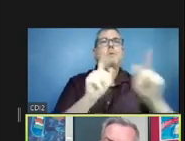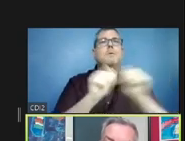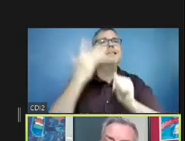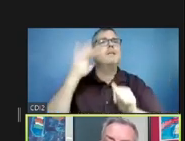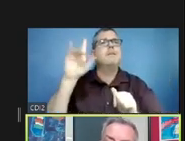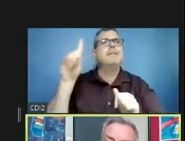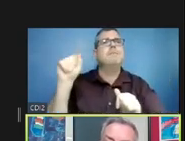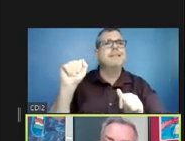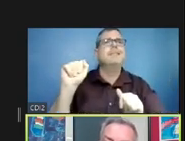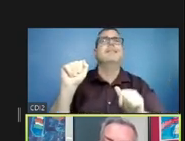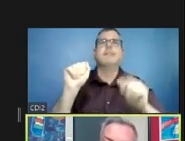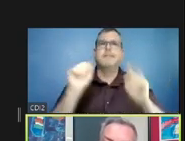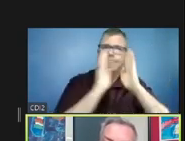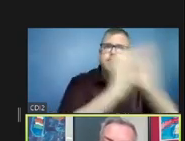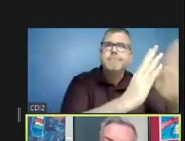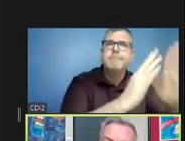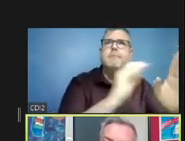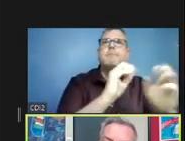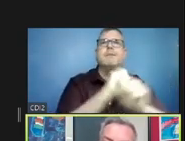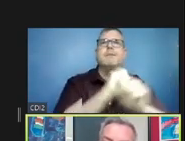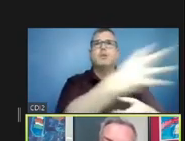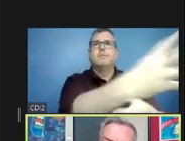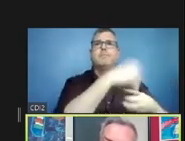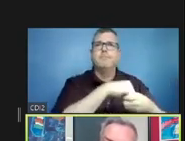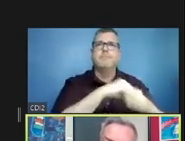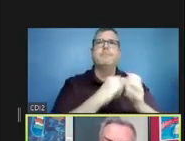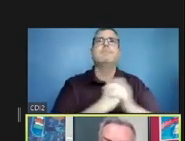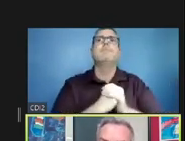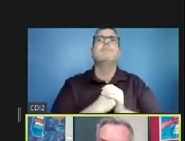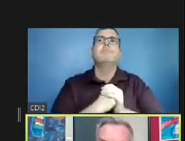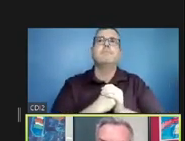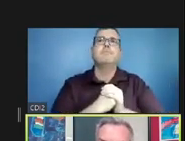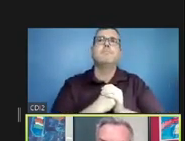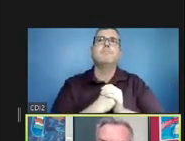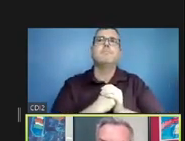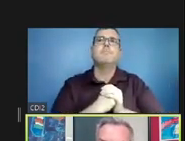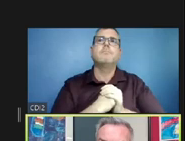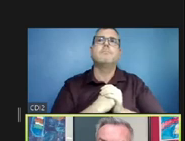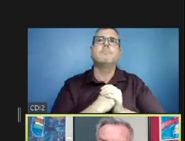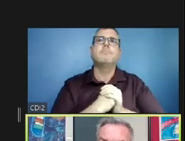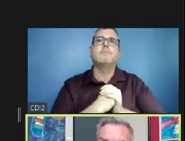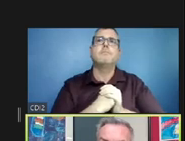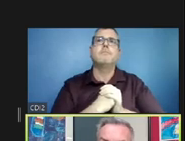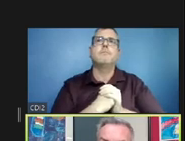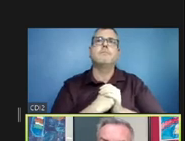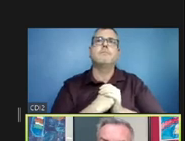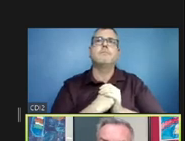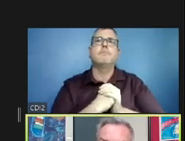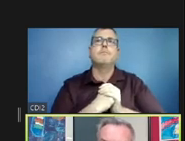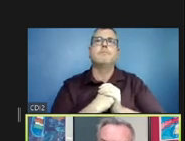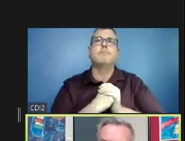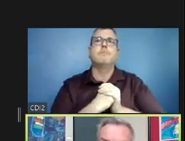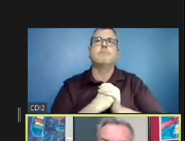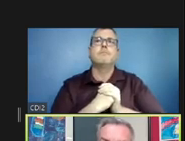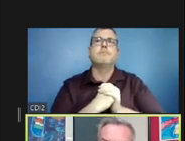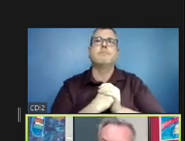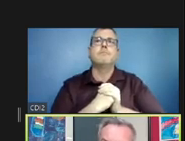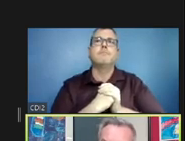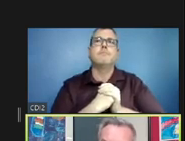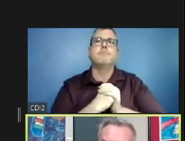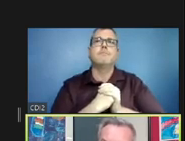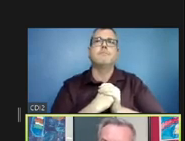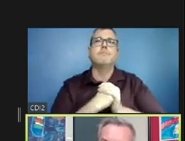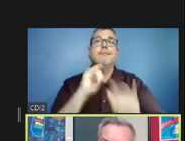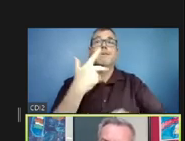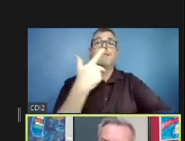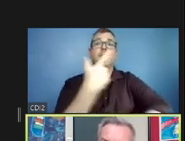advocacy position on this is that it needs to be available for people broader than just people with IDD. There is science and there is